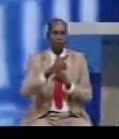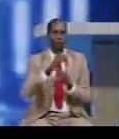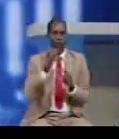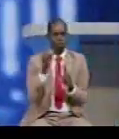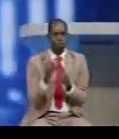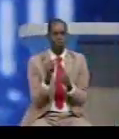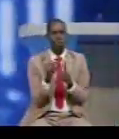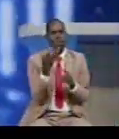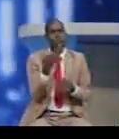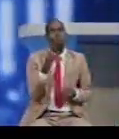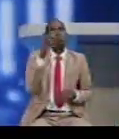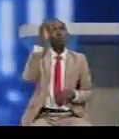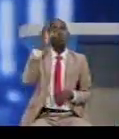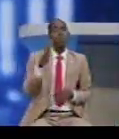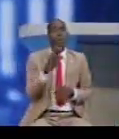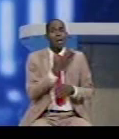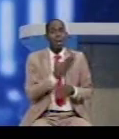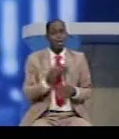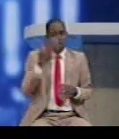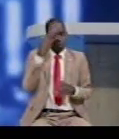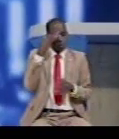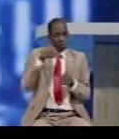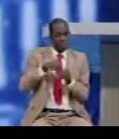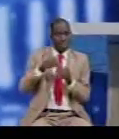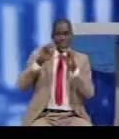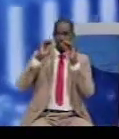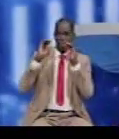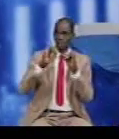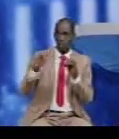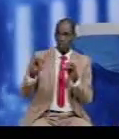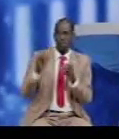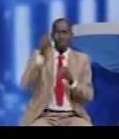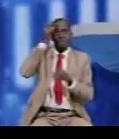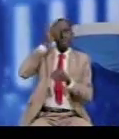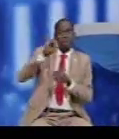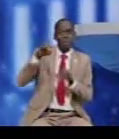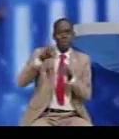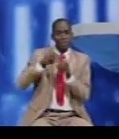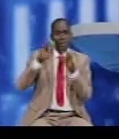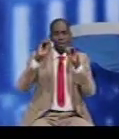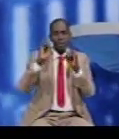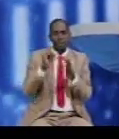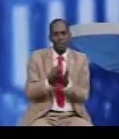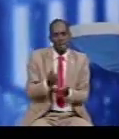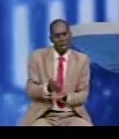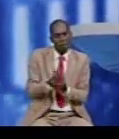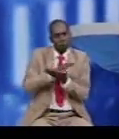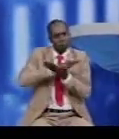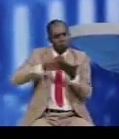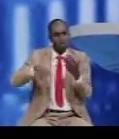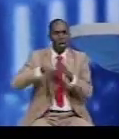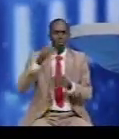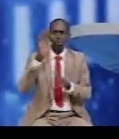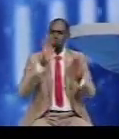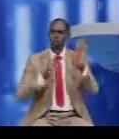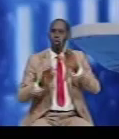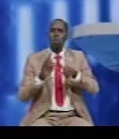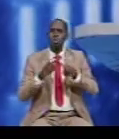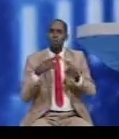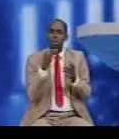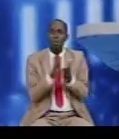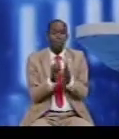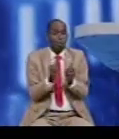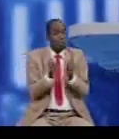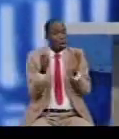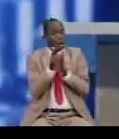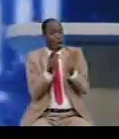God. And it is that teaching and understanding that will clear all the trouble away. And then he says, without law or